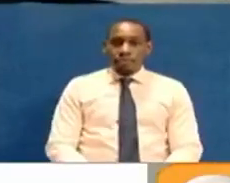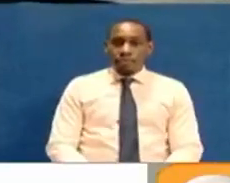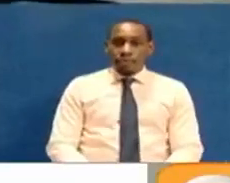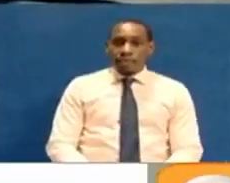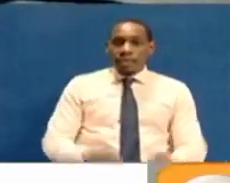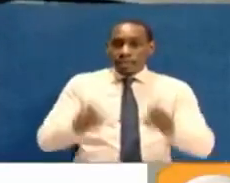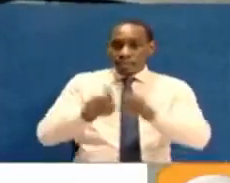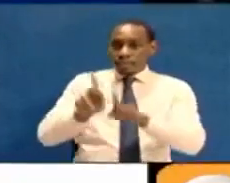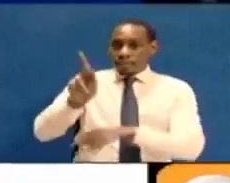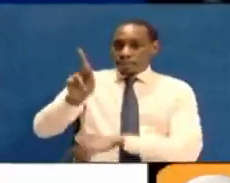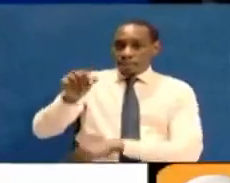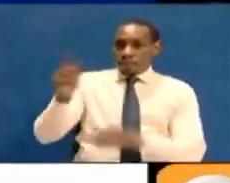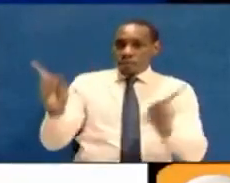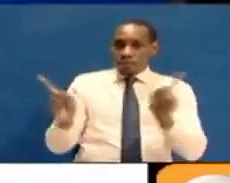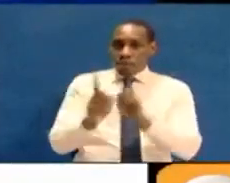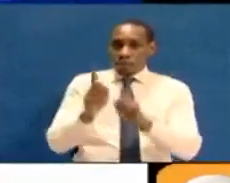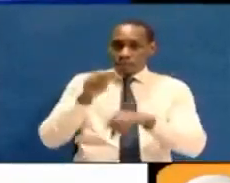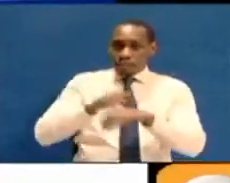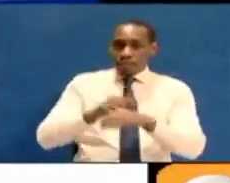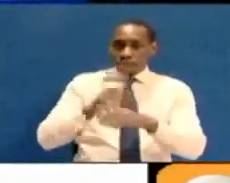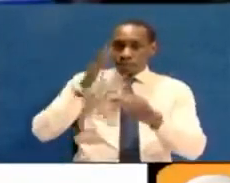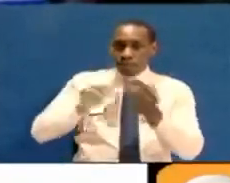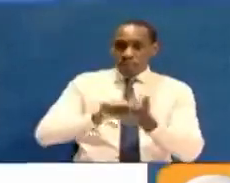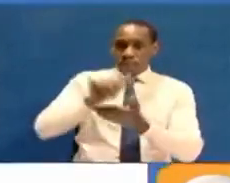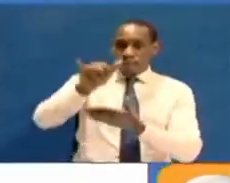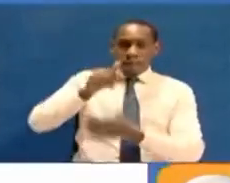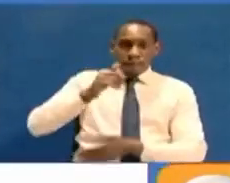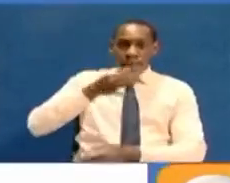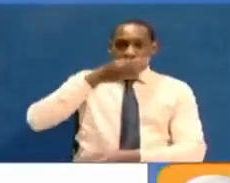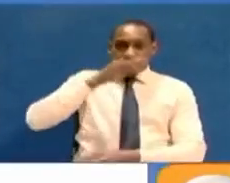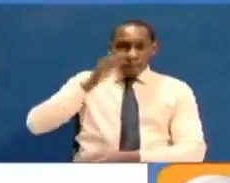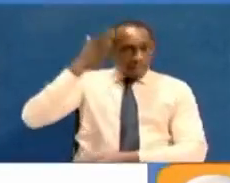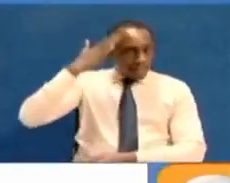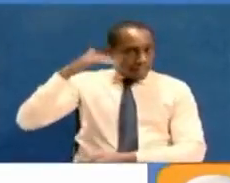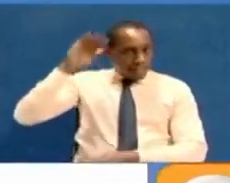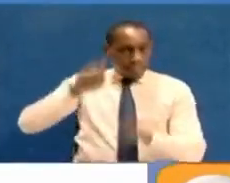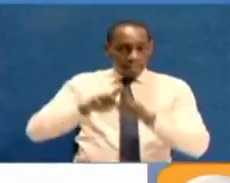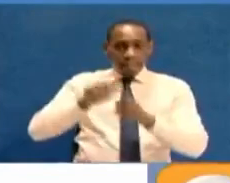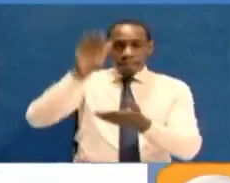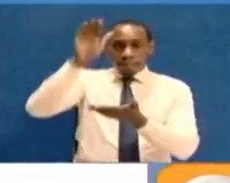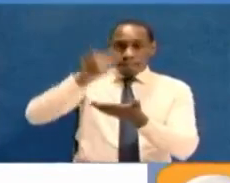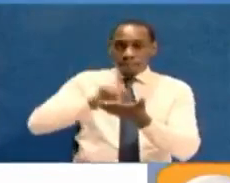This saw the airline temporarily suspend flights to France and the Netherlands, as well as reduce its